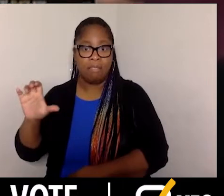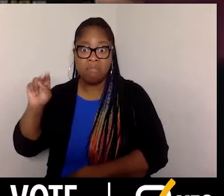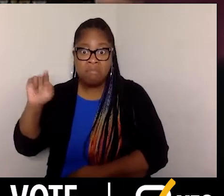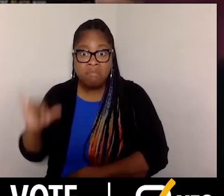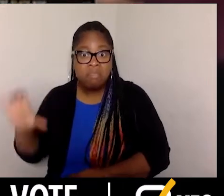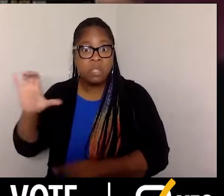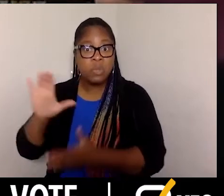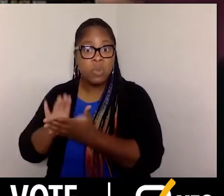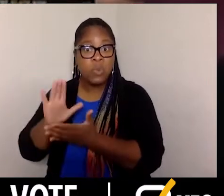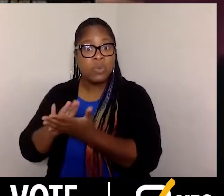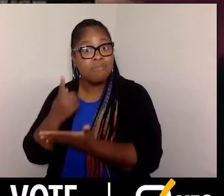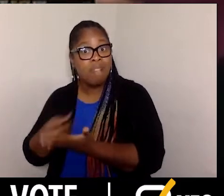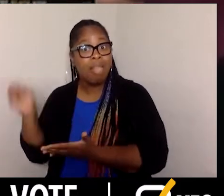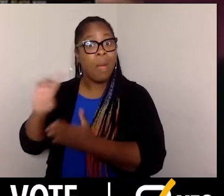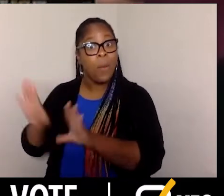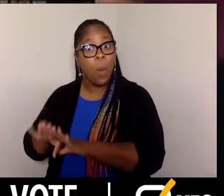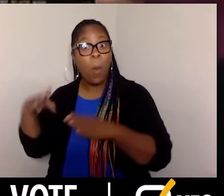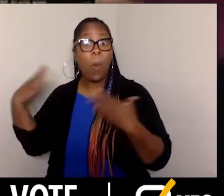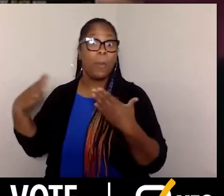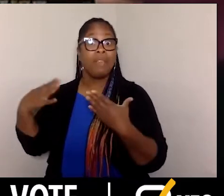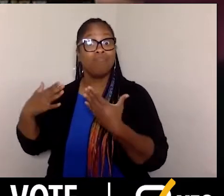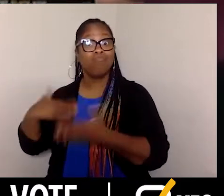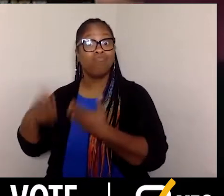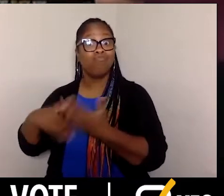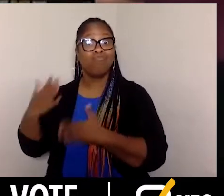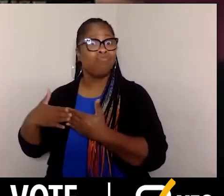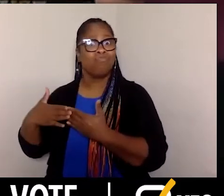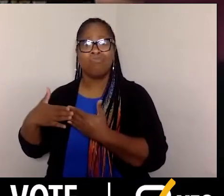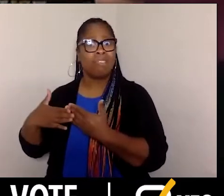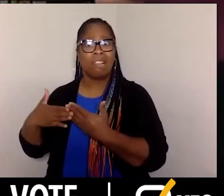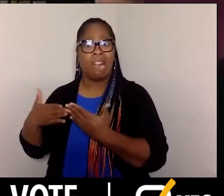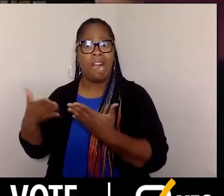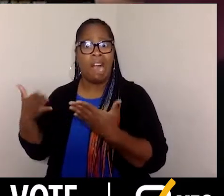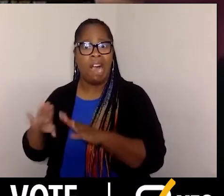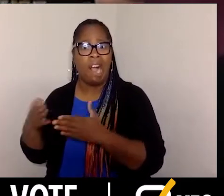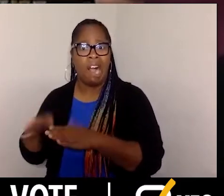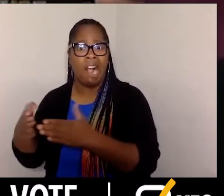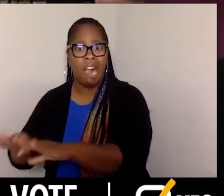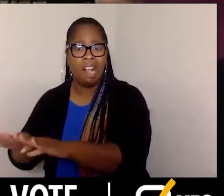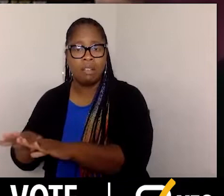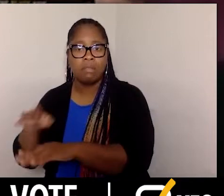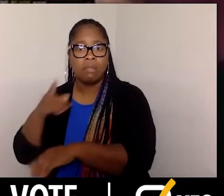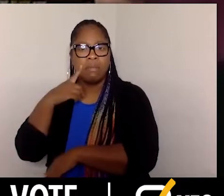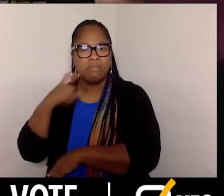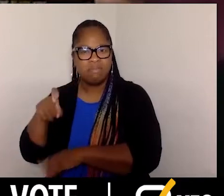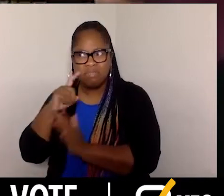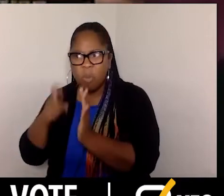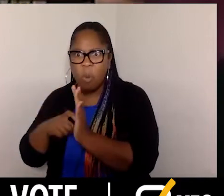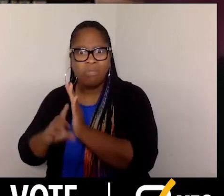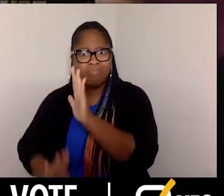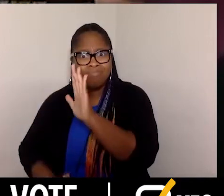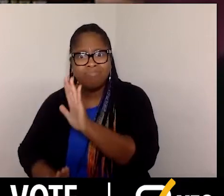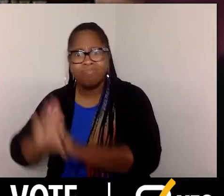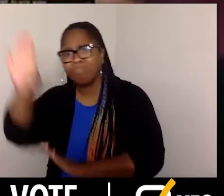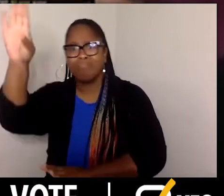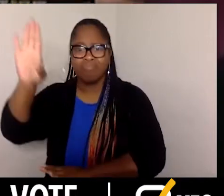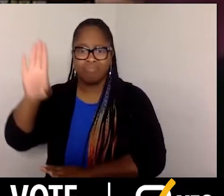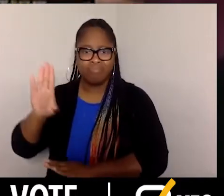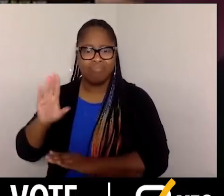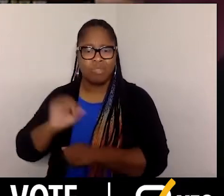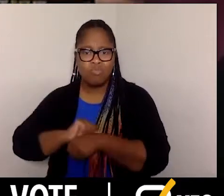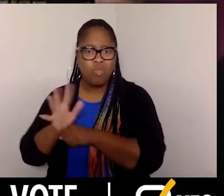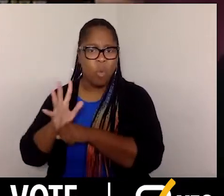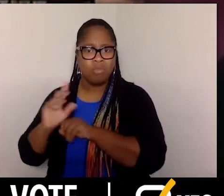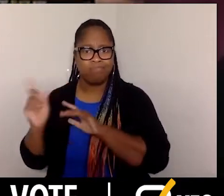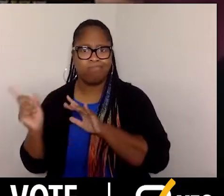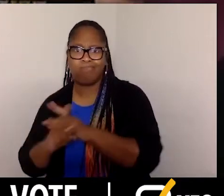opened last week, and many had to close because of a spike in cases there. We will not